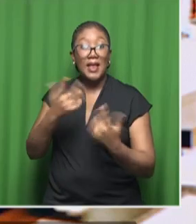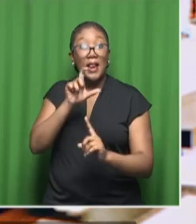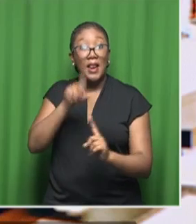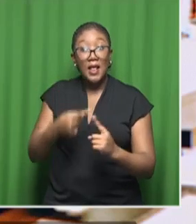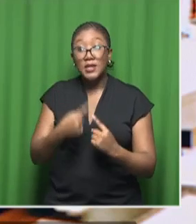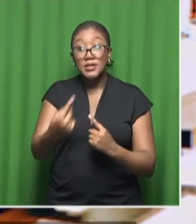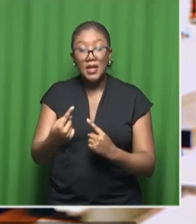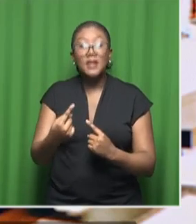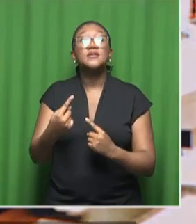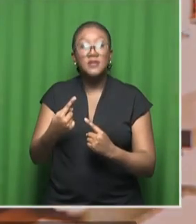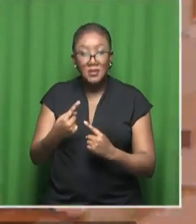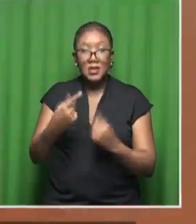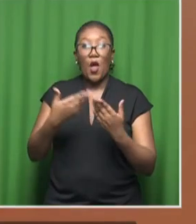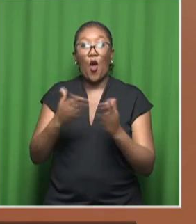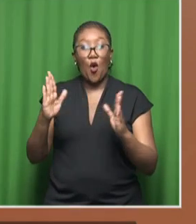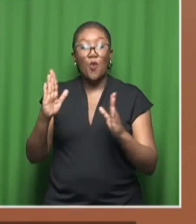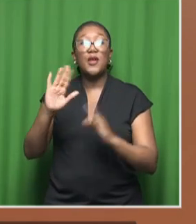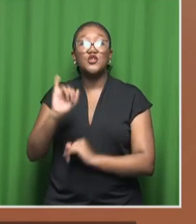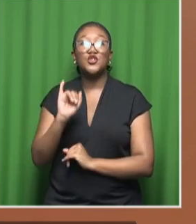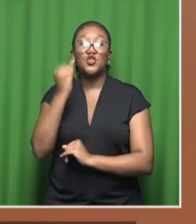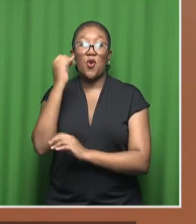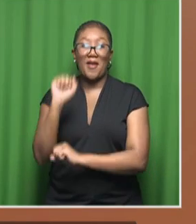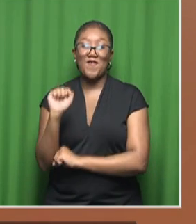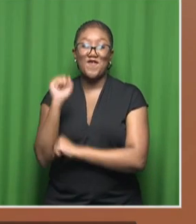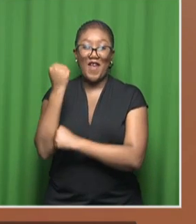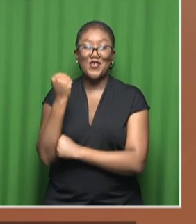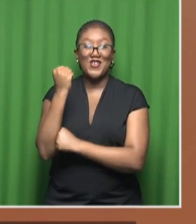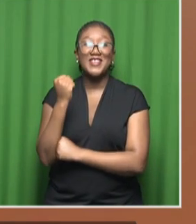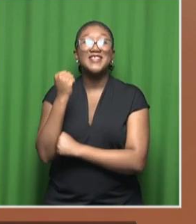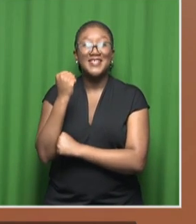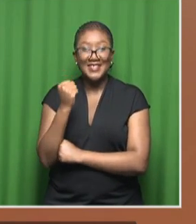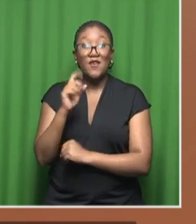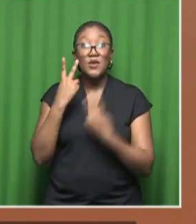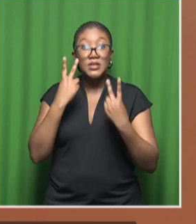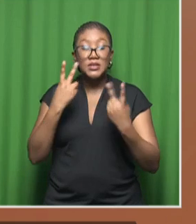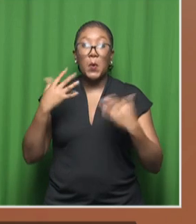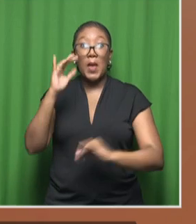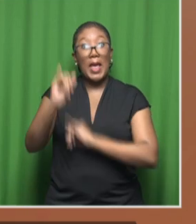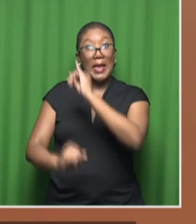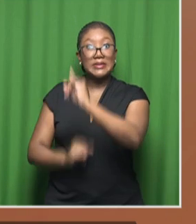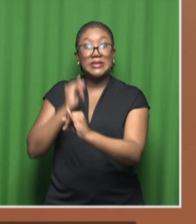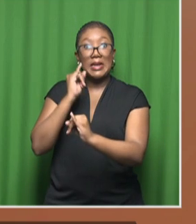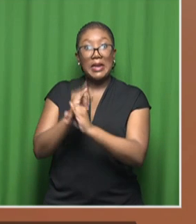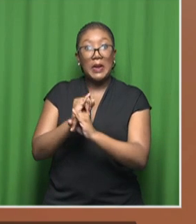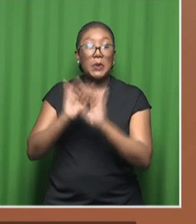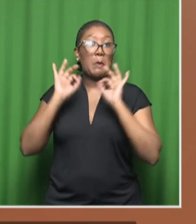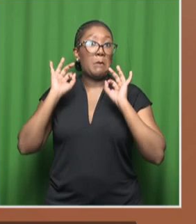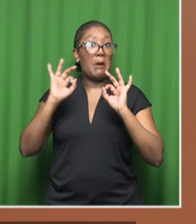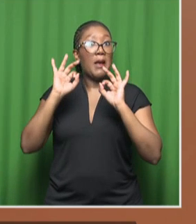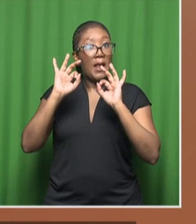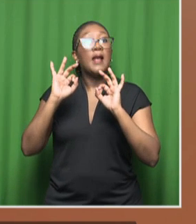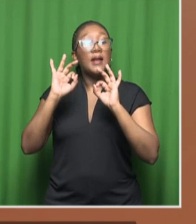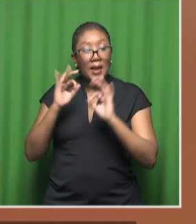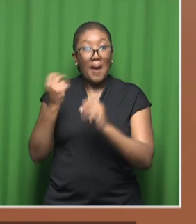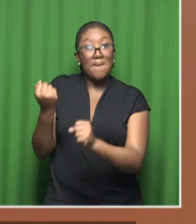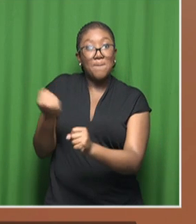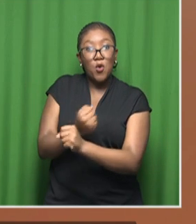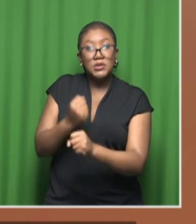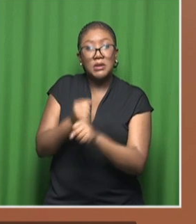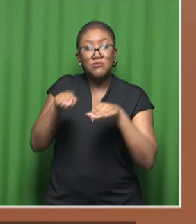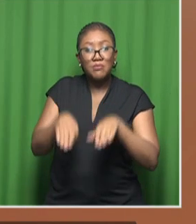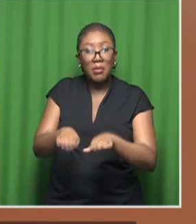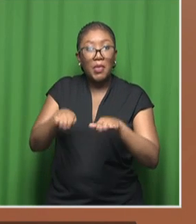factory today. During the walkabout, guests will have the opportunity to witness the internationally acclaimed brand's entire production process,